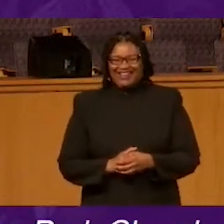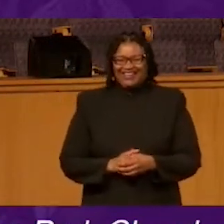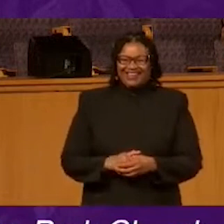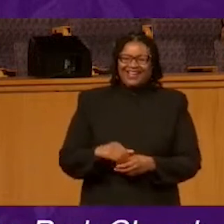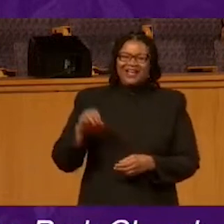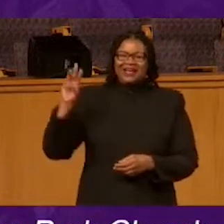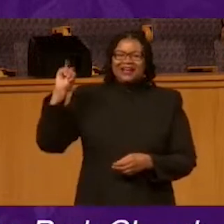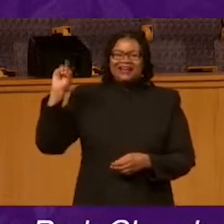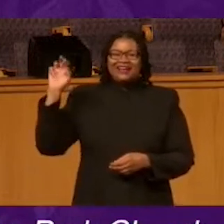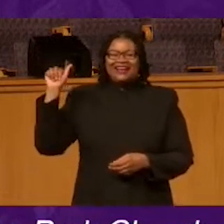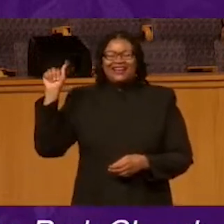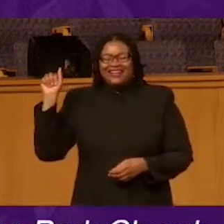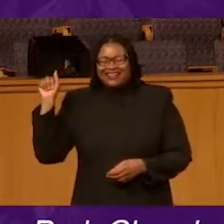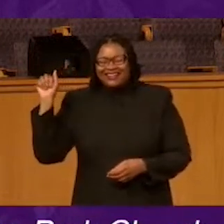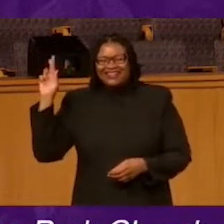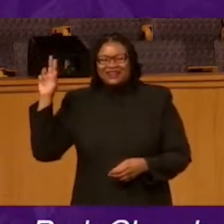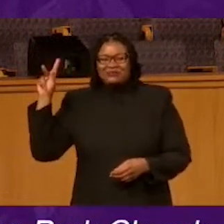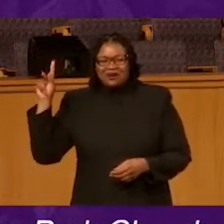Mark chapter 3,